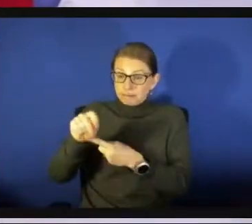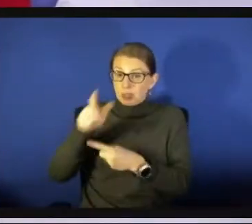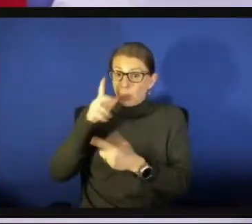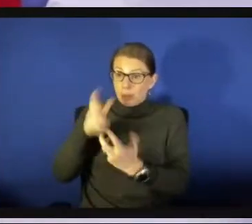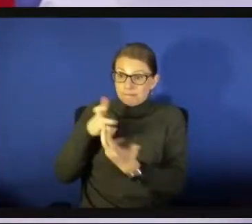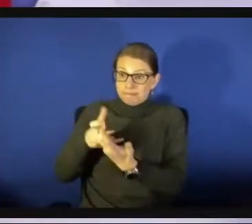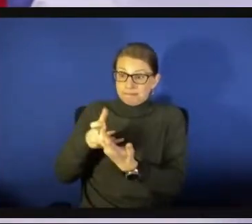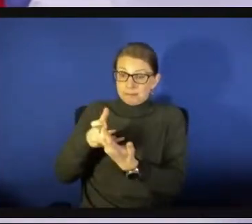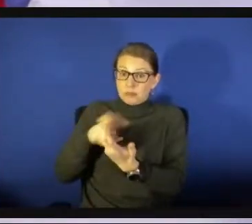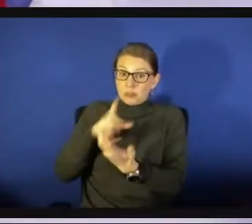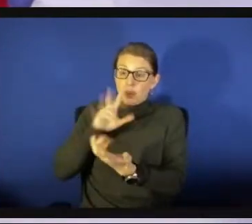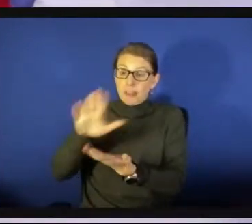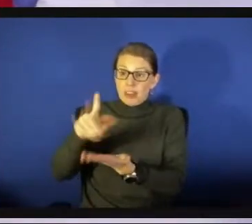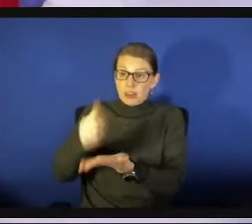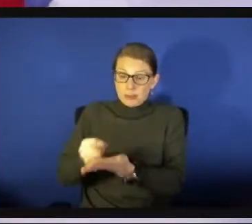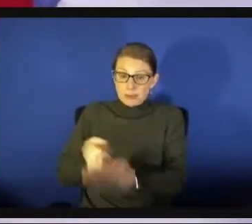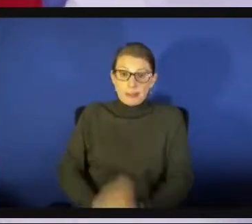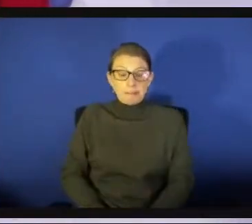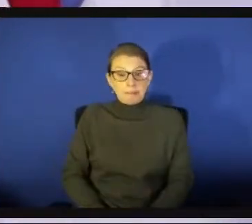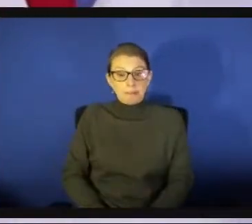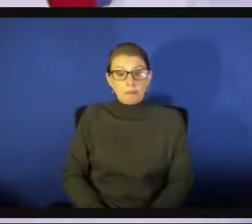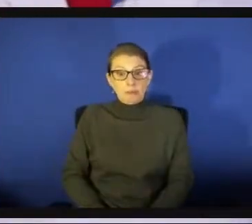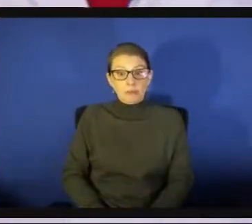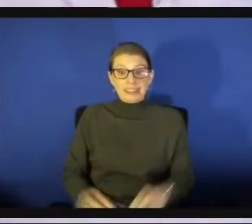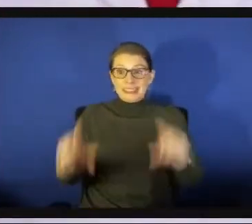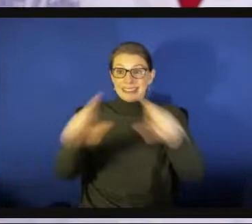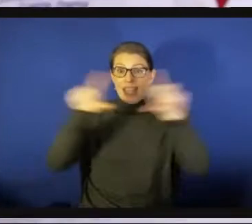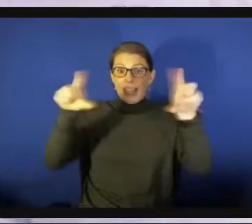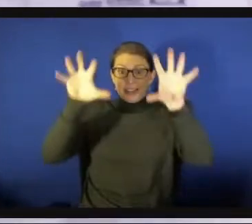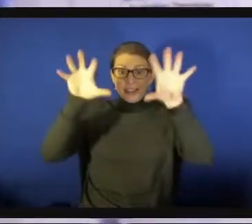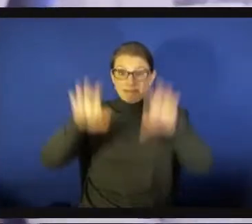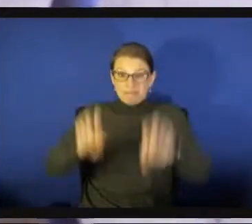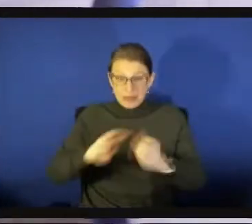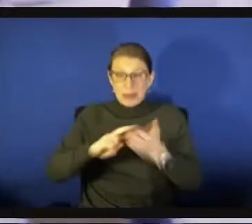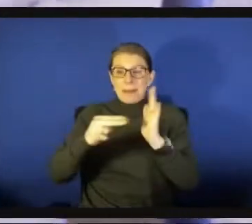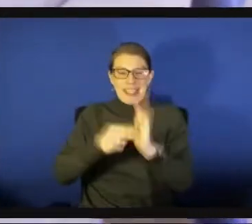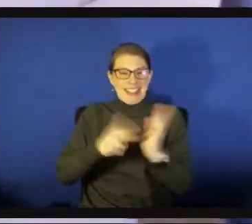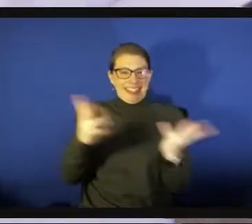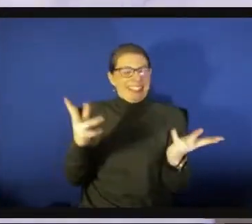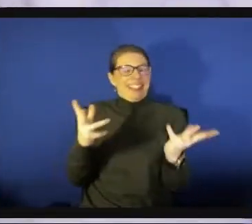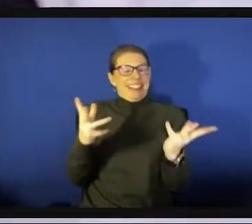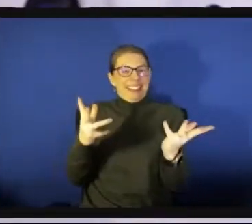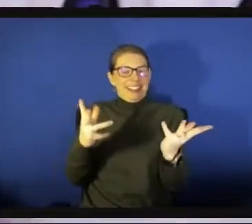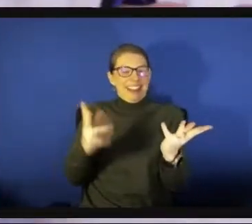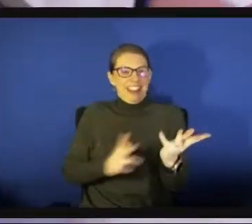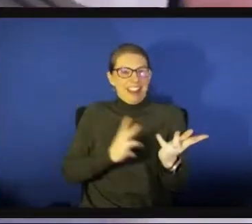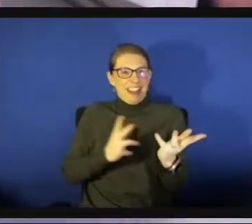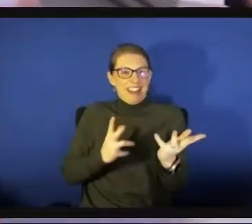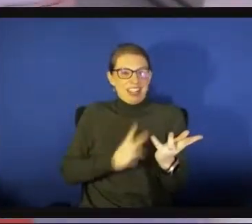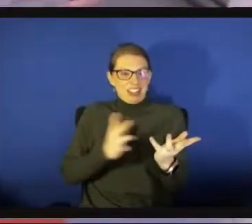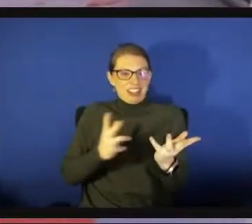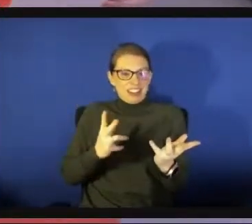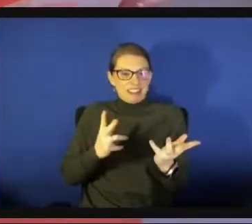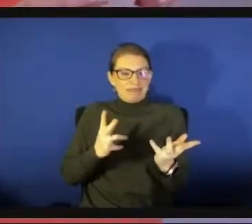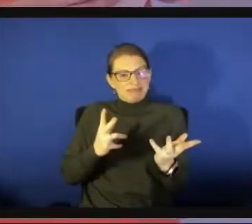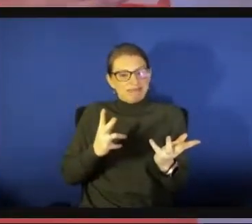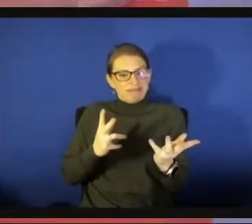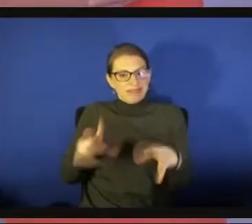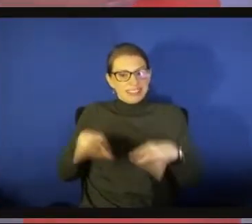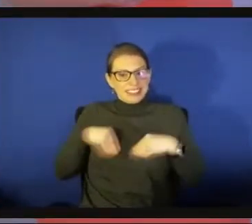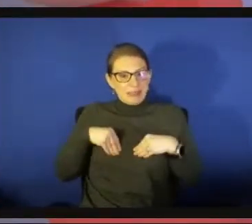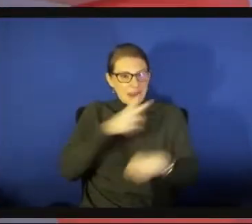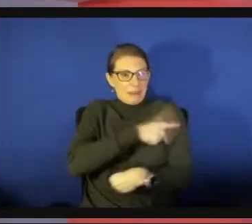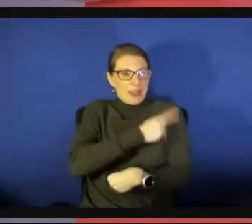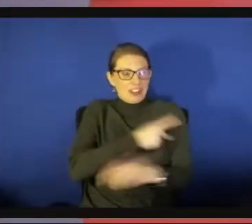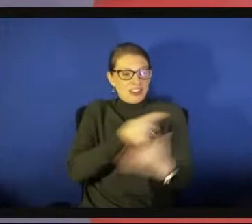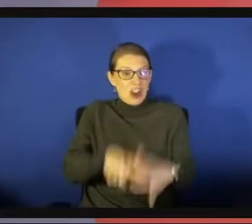to them. So the unveiling of the sign today signifies that we are now officially taking patients. So I want to put a QR code and a link on your screen for those who want to